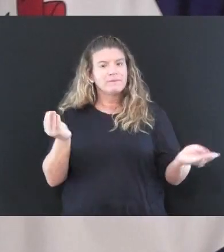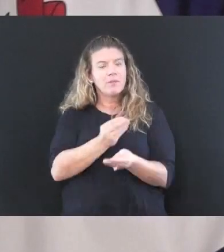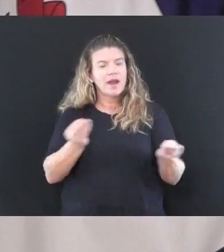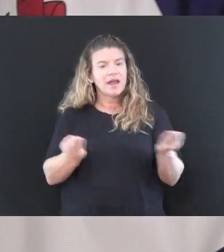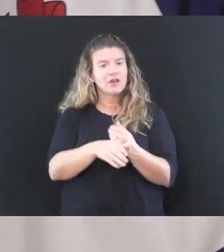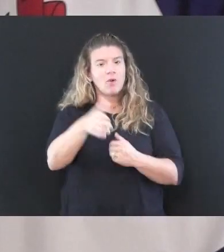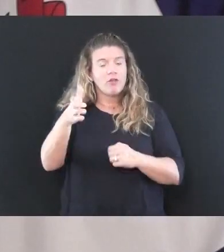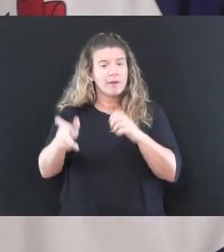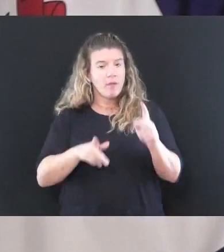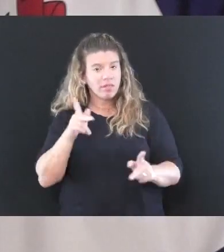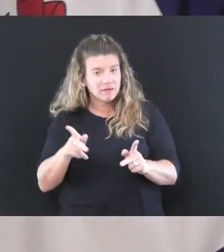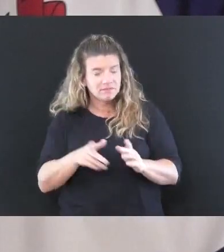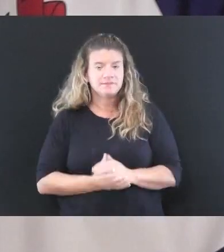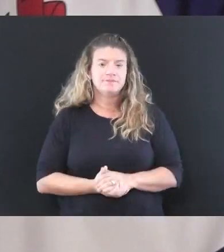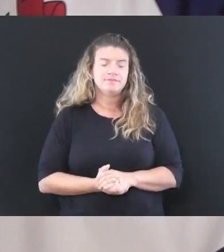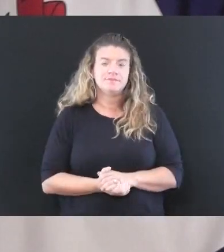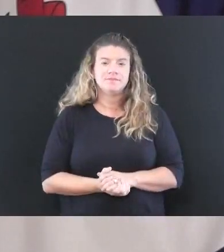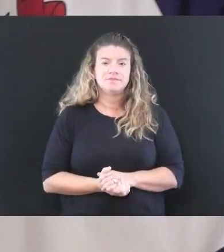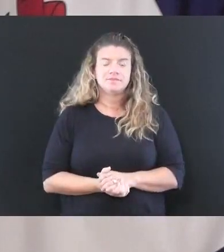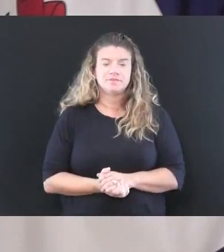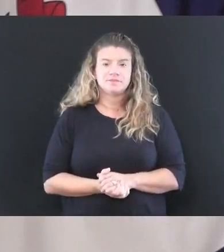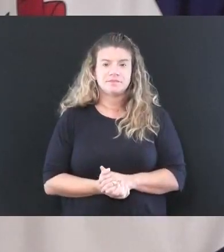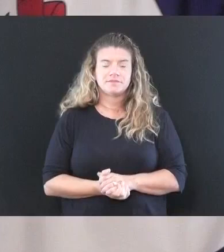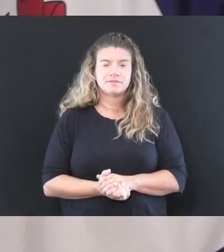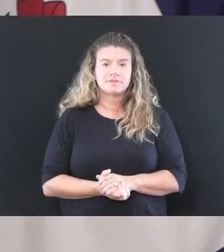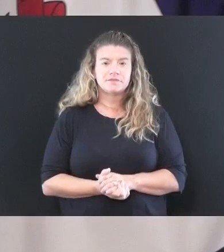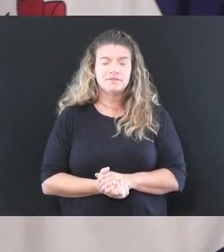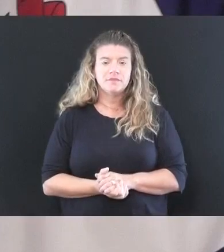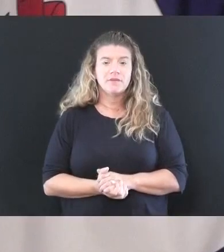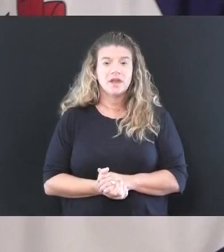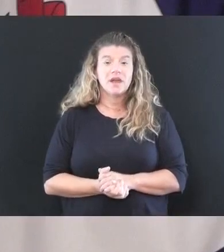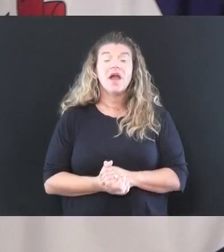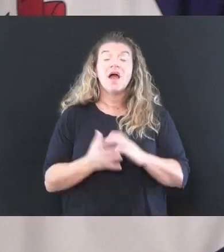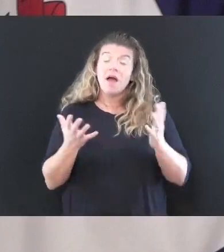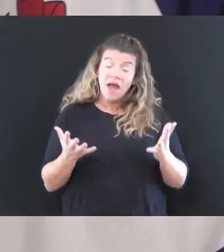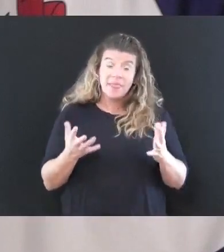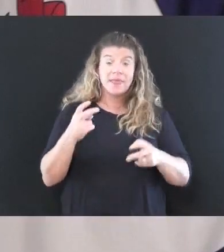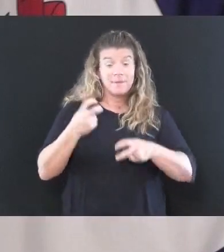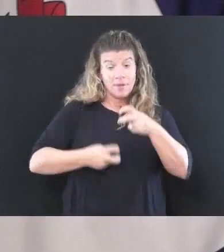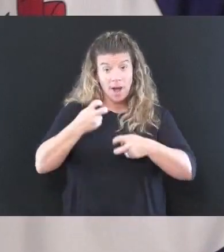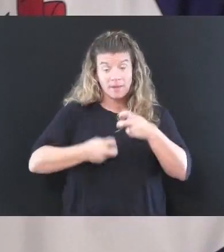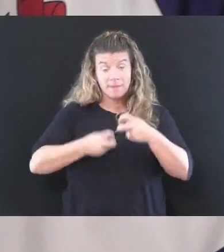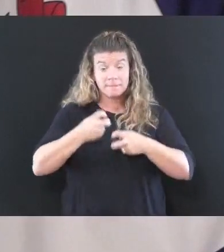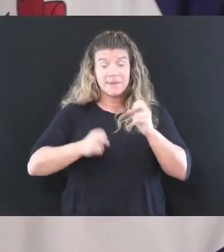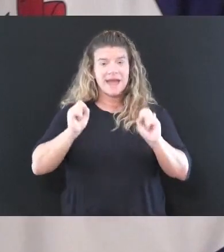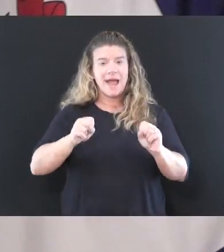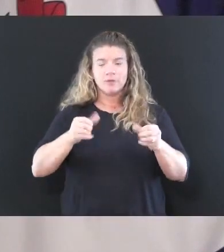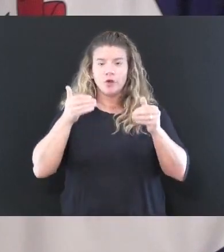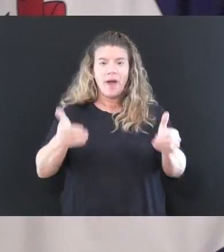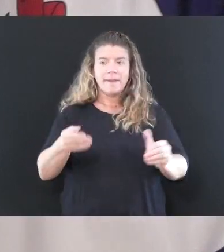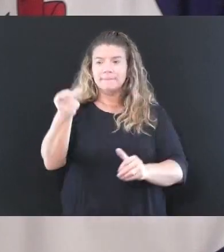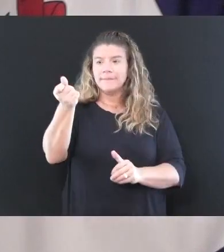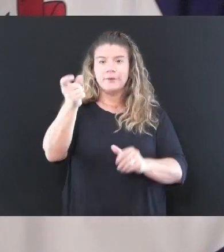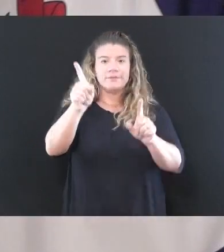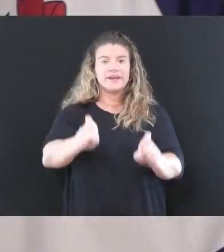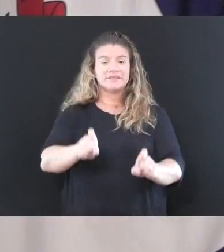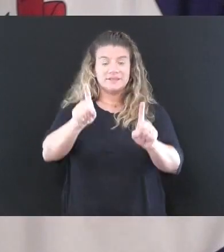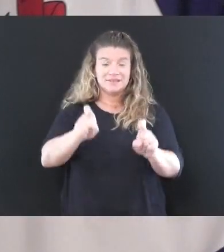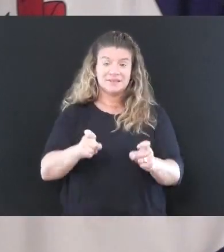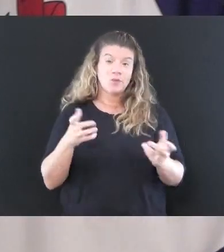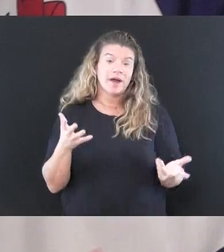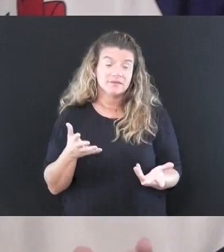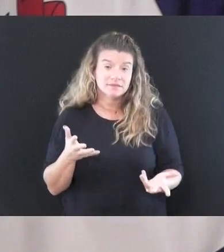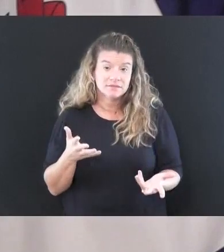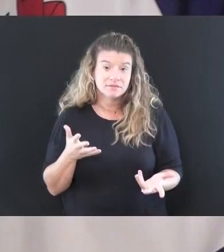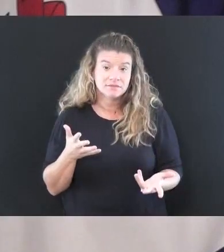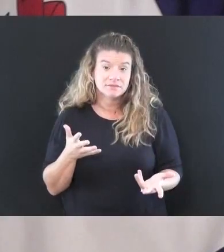others. Now, a problem with being able to do this, just boom, is just one thing. And that's all